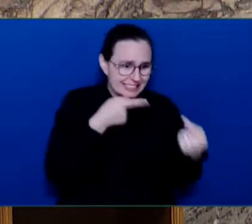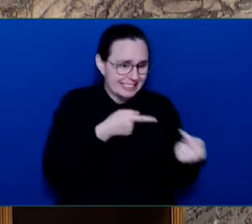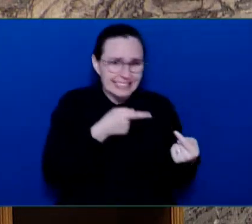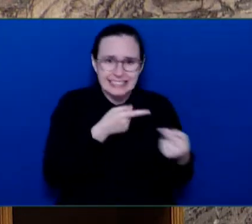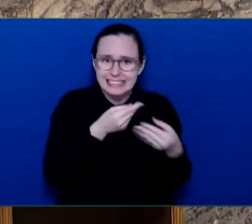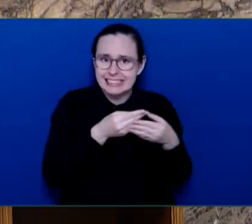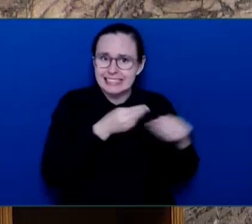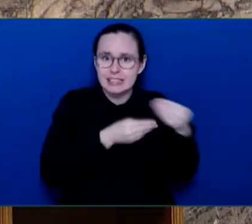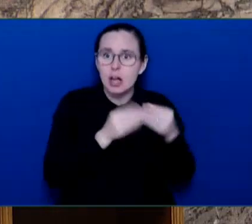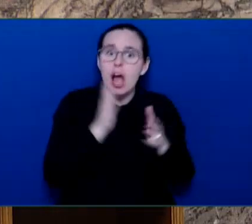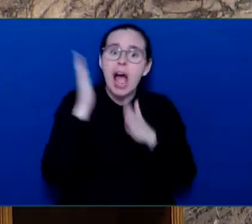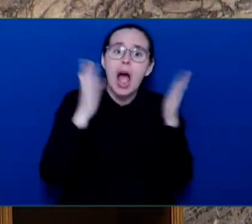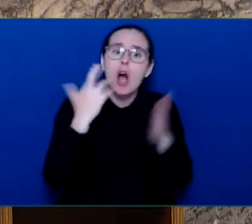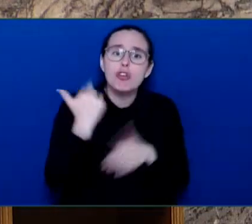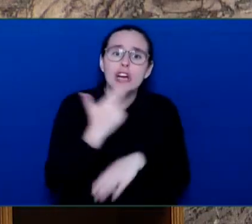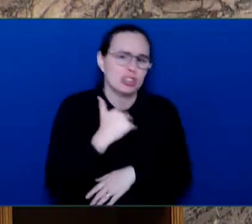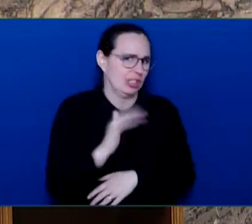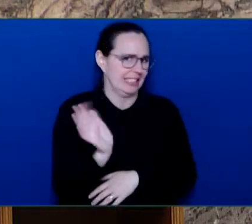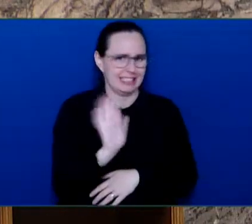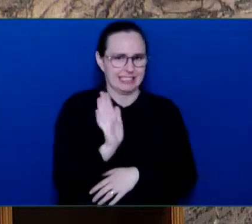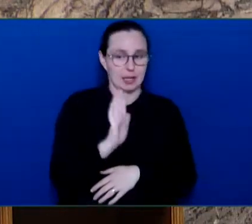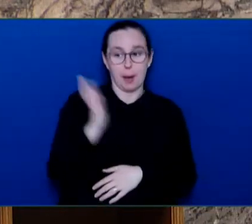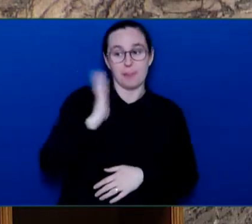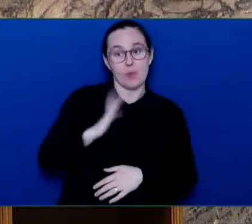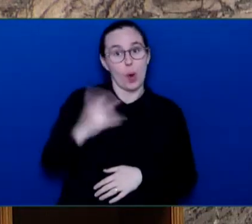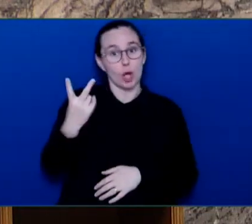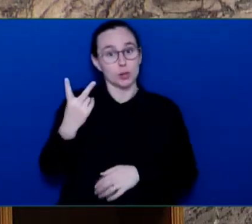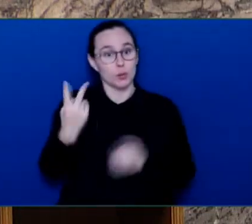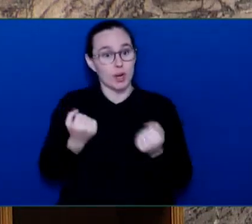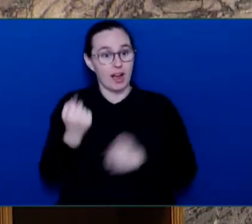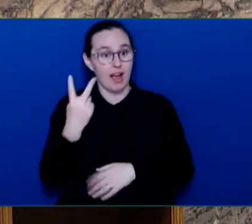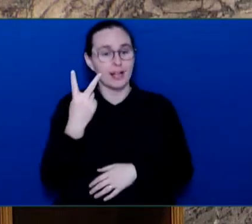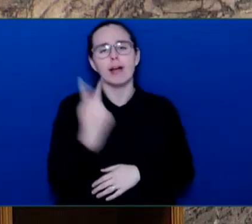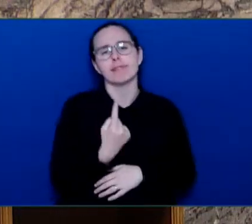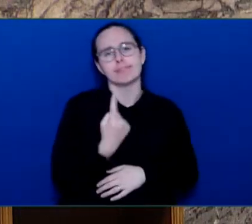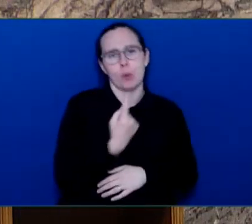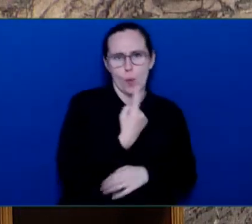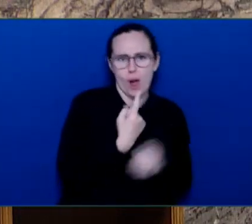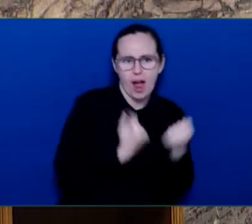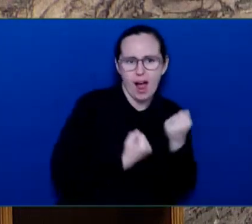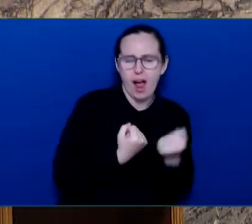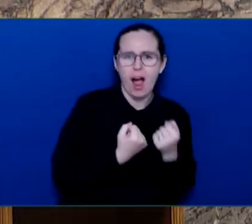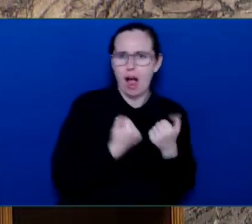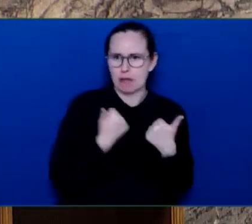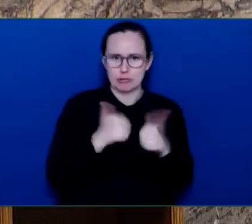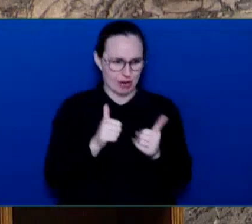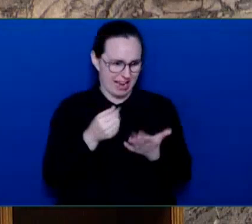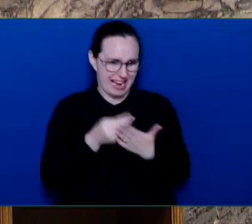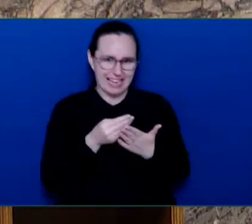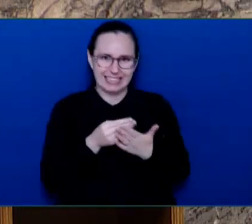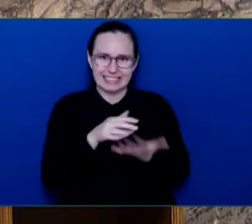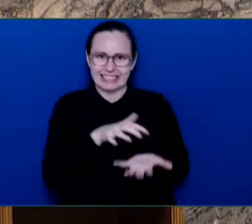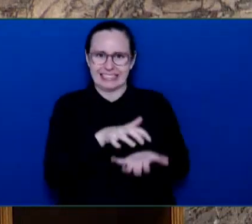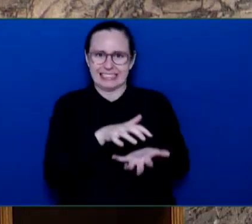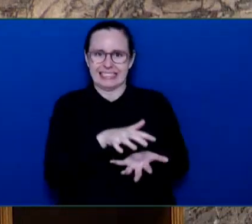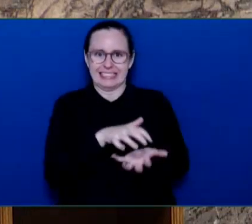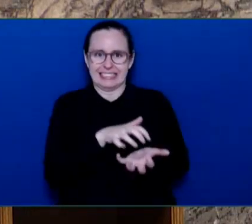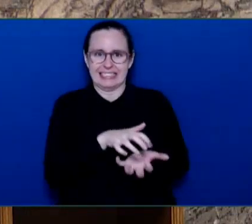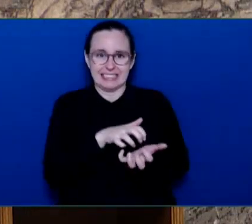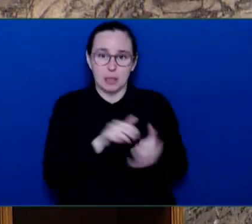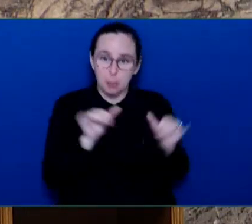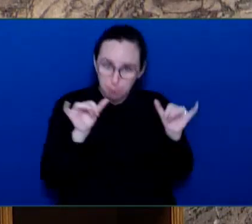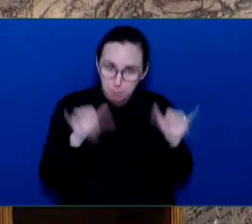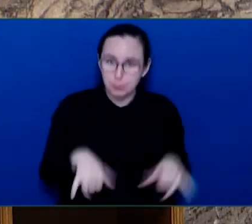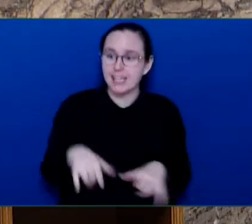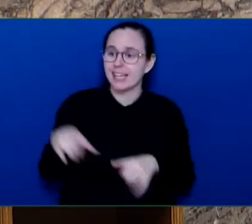only. Yet even with this careful budgeting, they're significantly impacted by the carbon tax and added $143